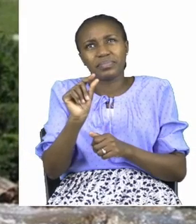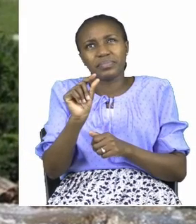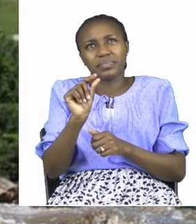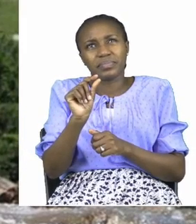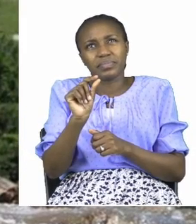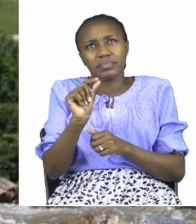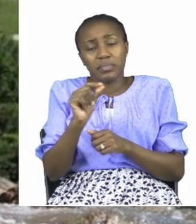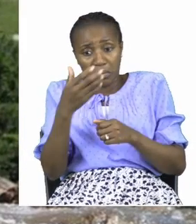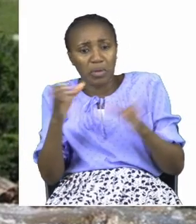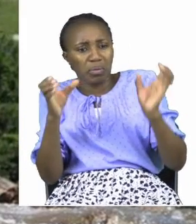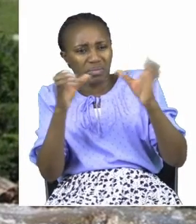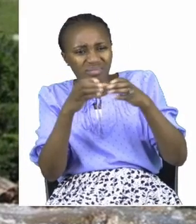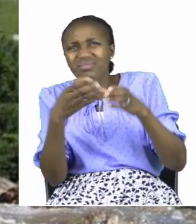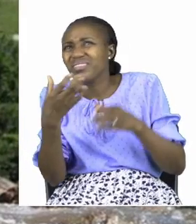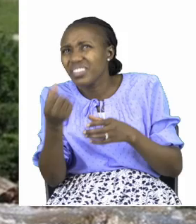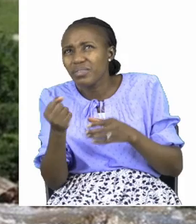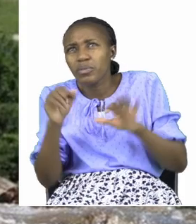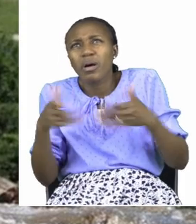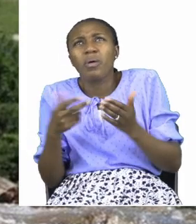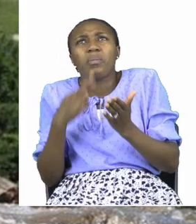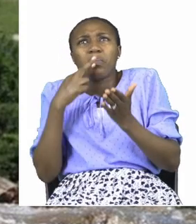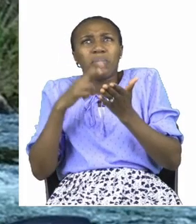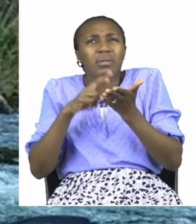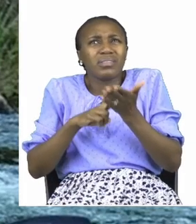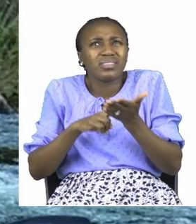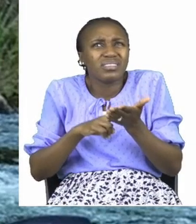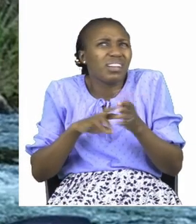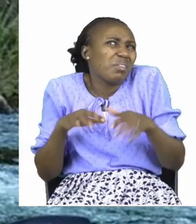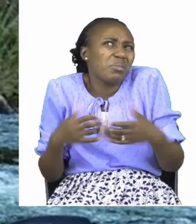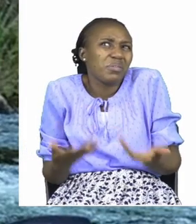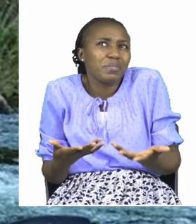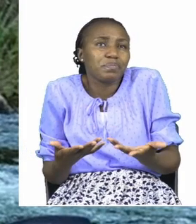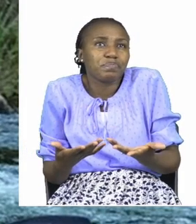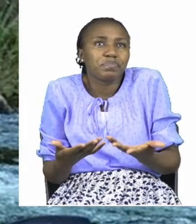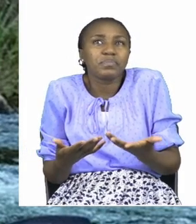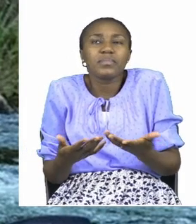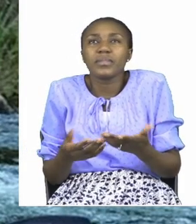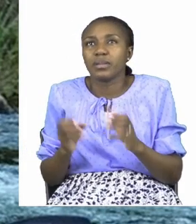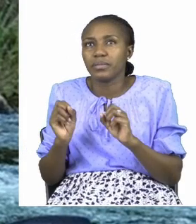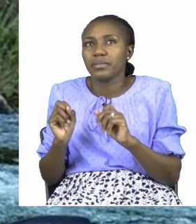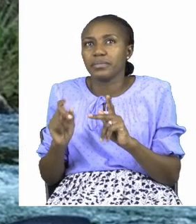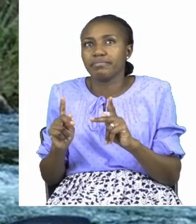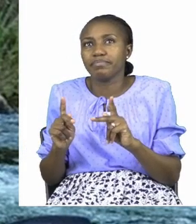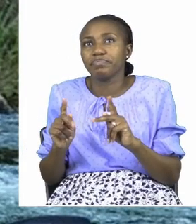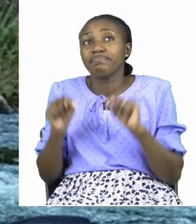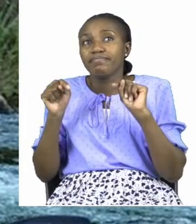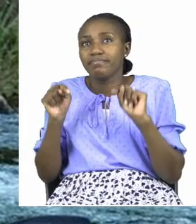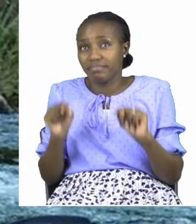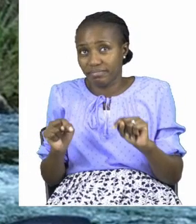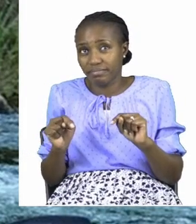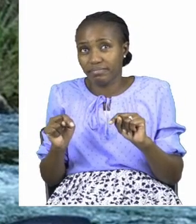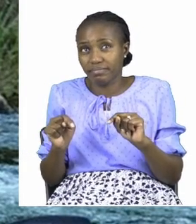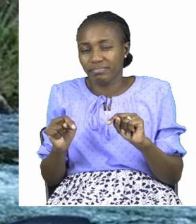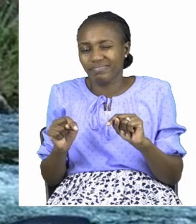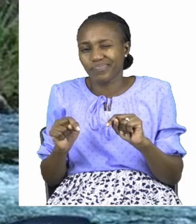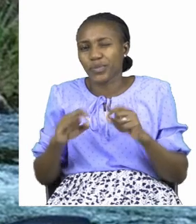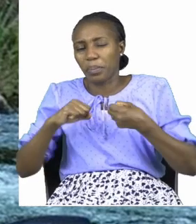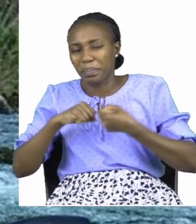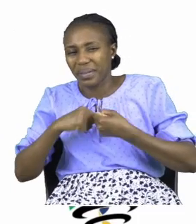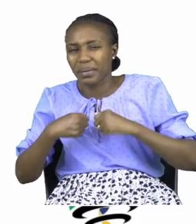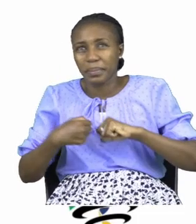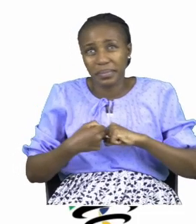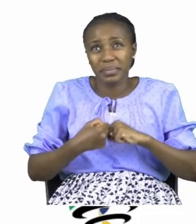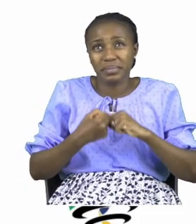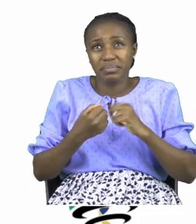clubs, or how should they get involved? Currently, we are actually struggling to